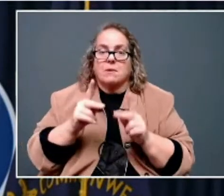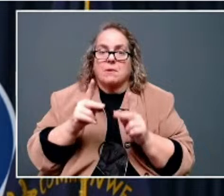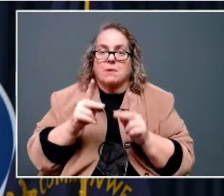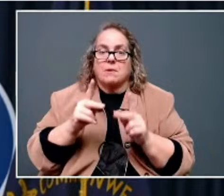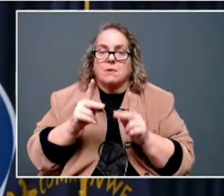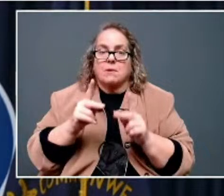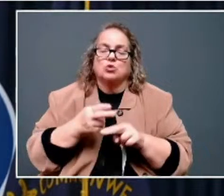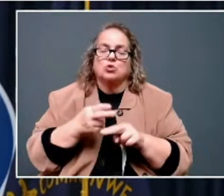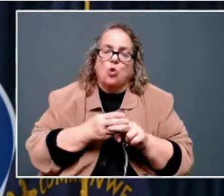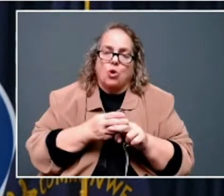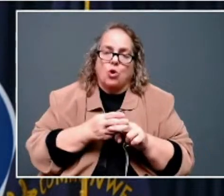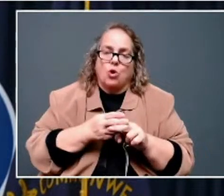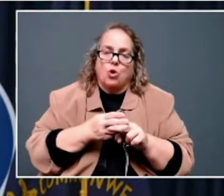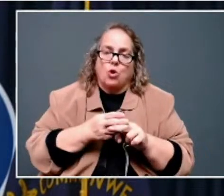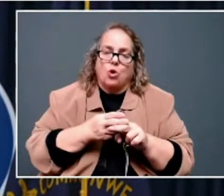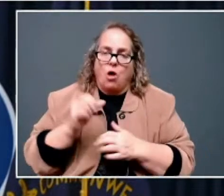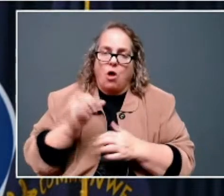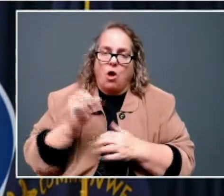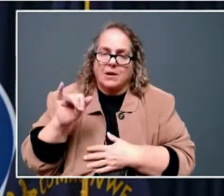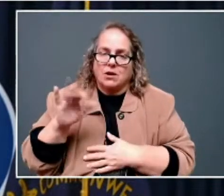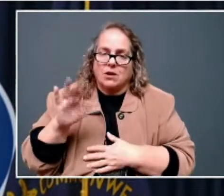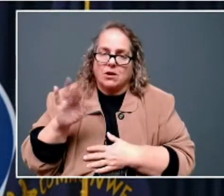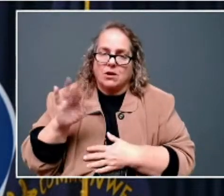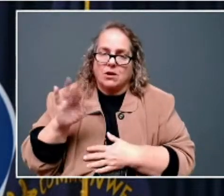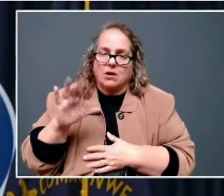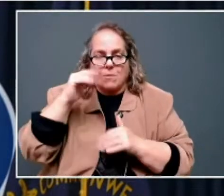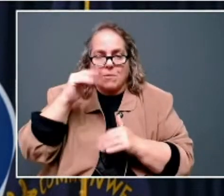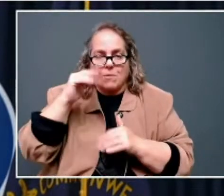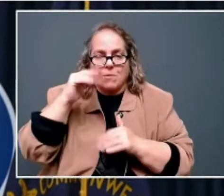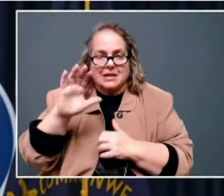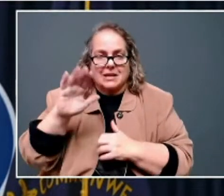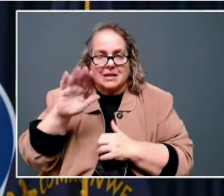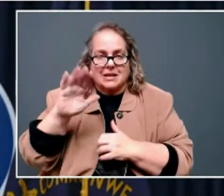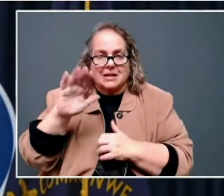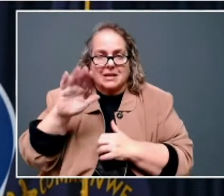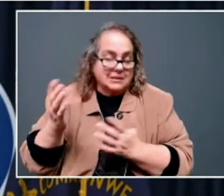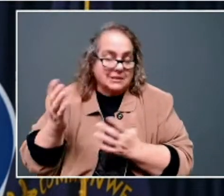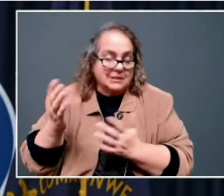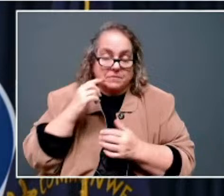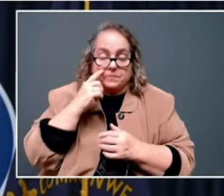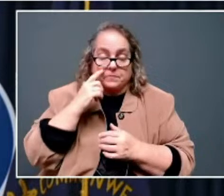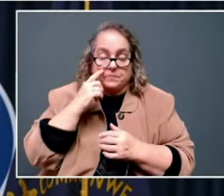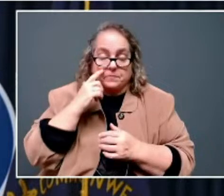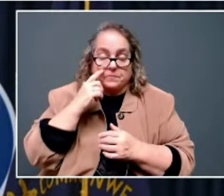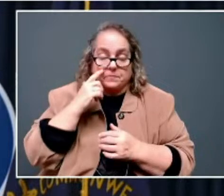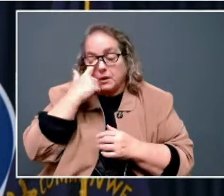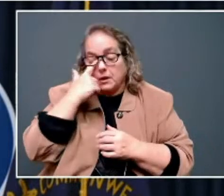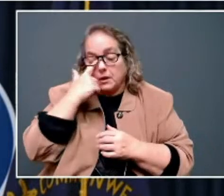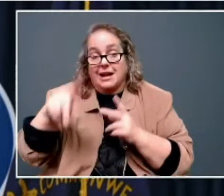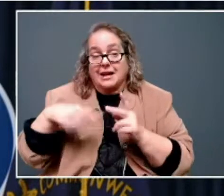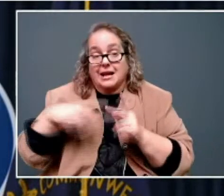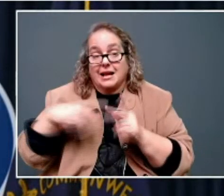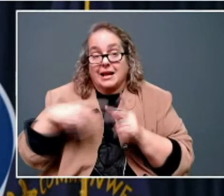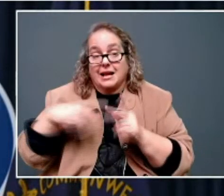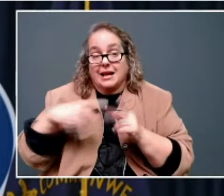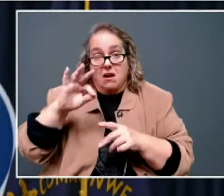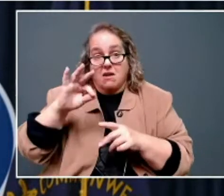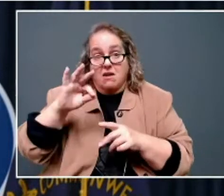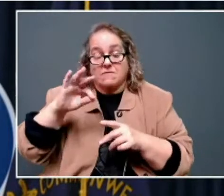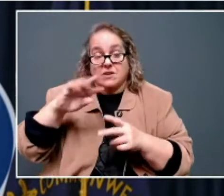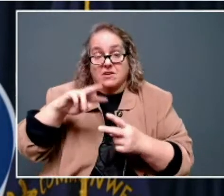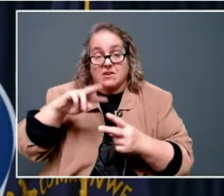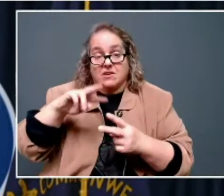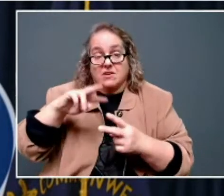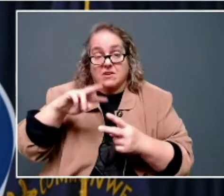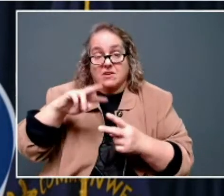case. The governor alluded to this. This particular variant doesn't hit your lungs quite as hard. So the number of